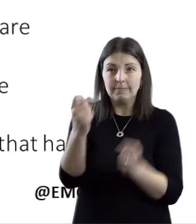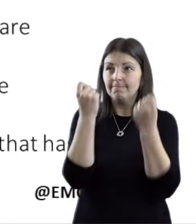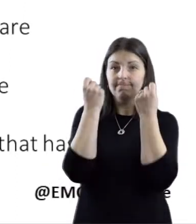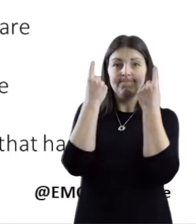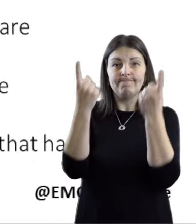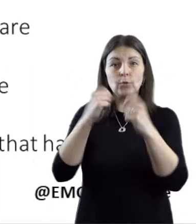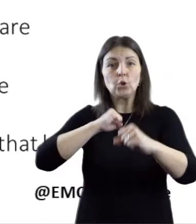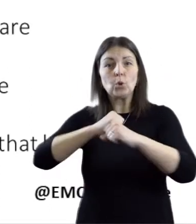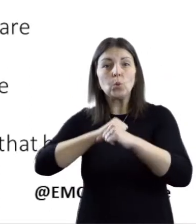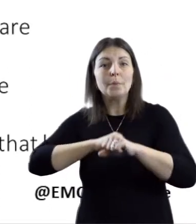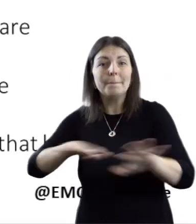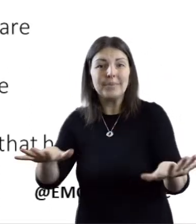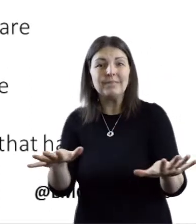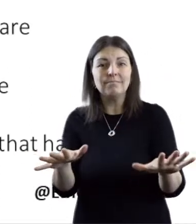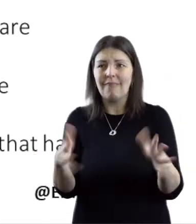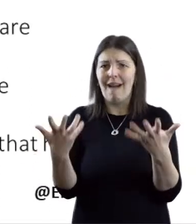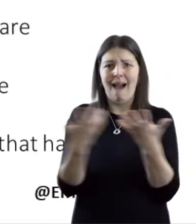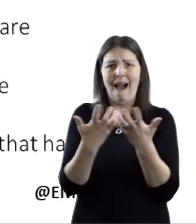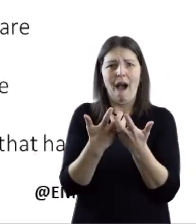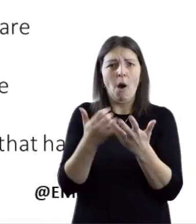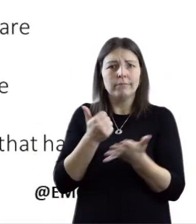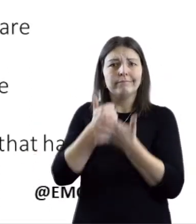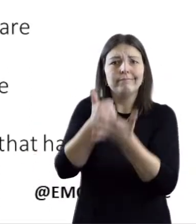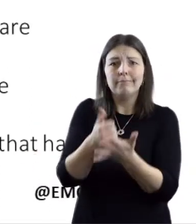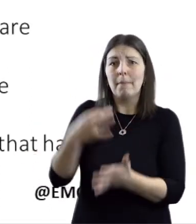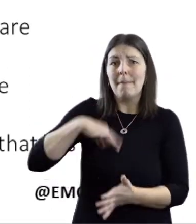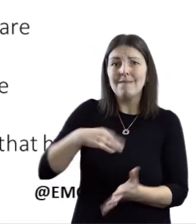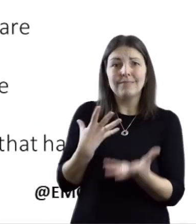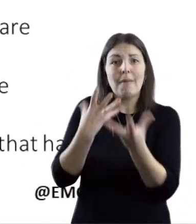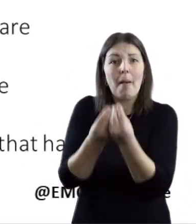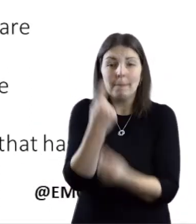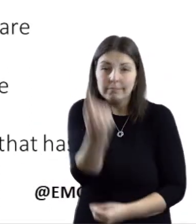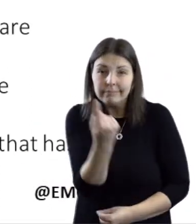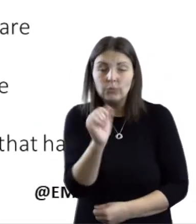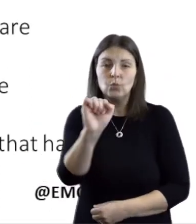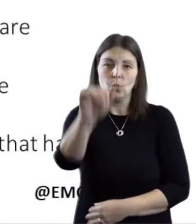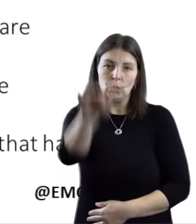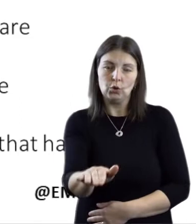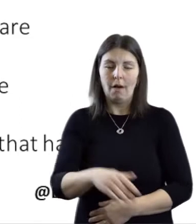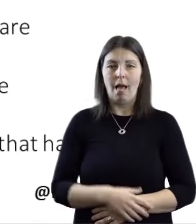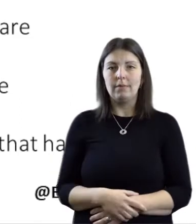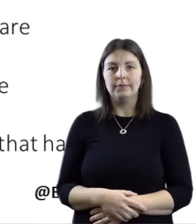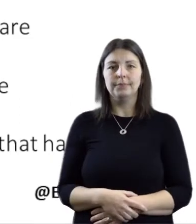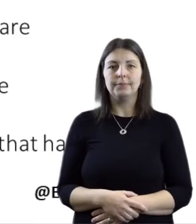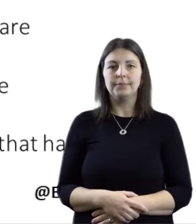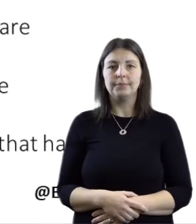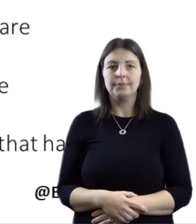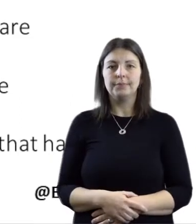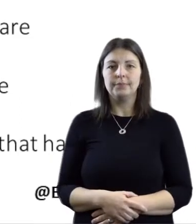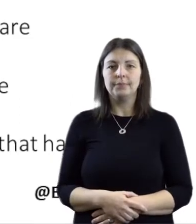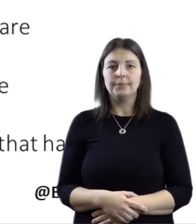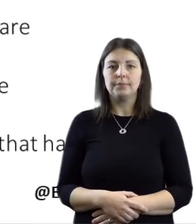they are spending on there, what the best websites and apps are, what their friends are doing online, and whether anything online has upset them.